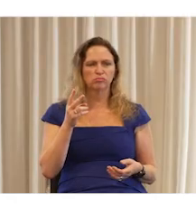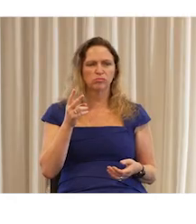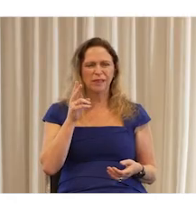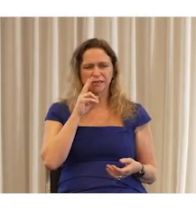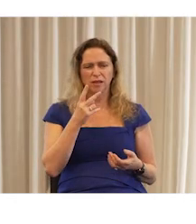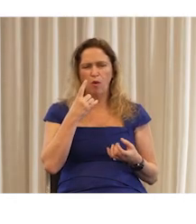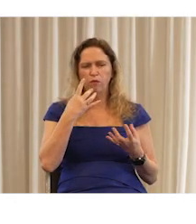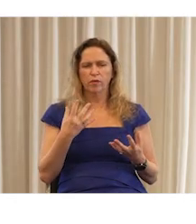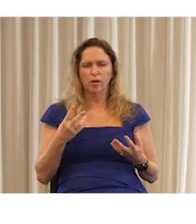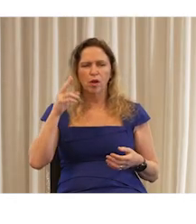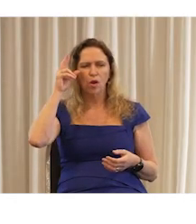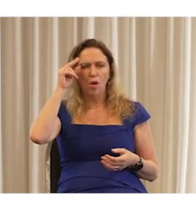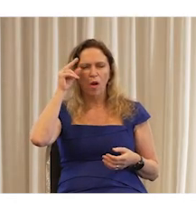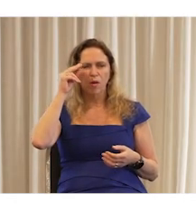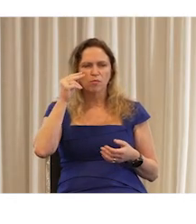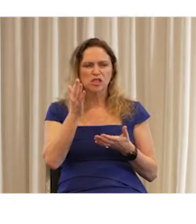that associational life.